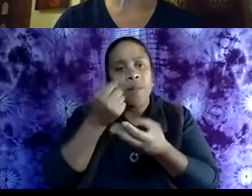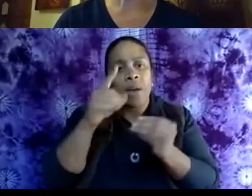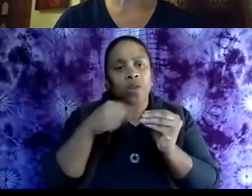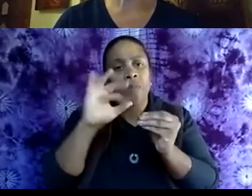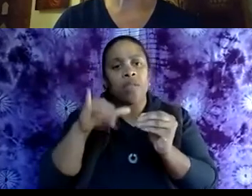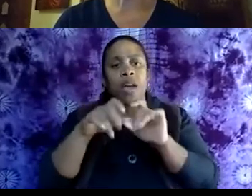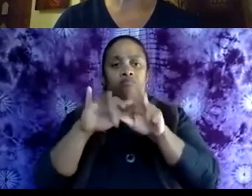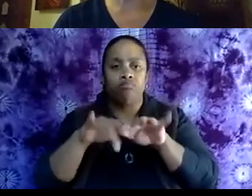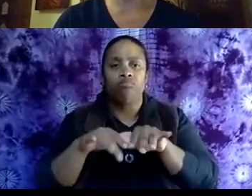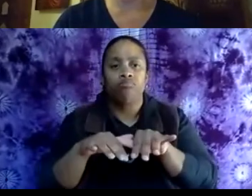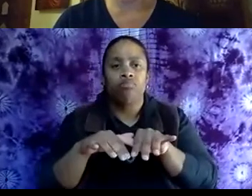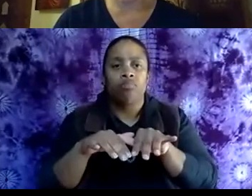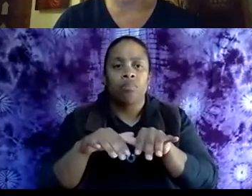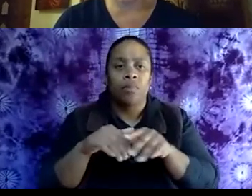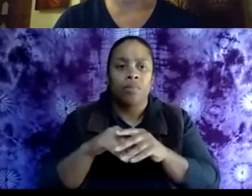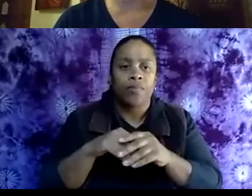the browser